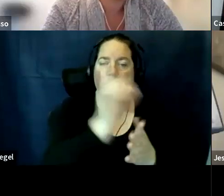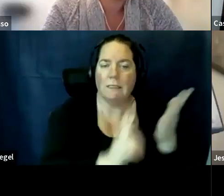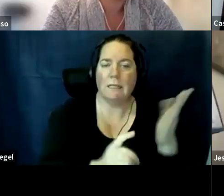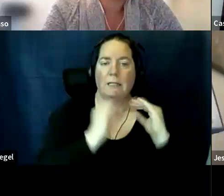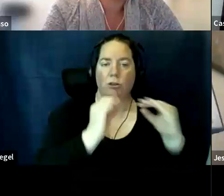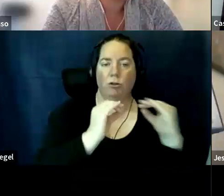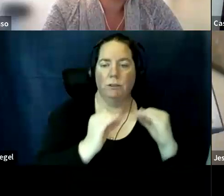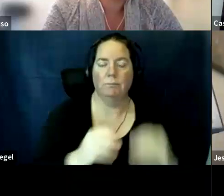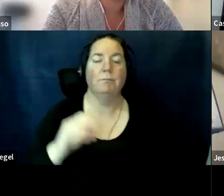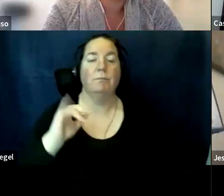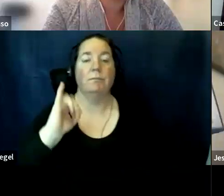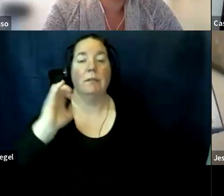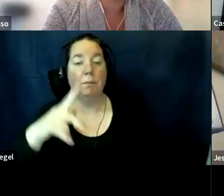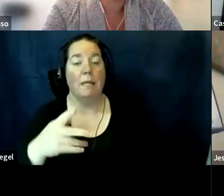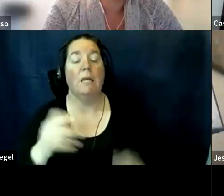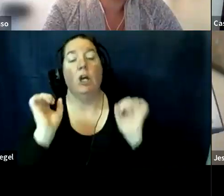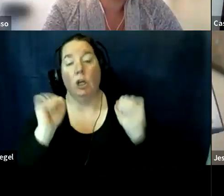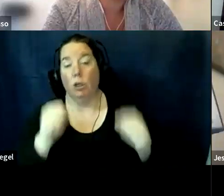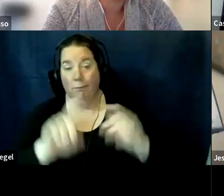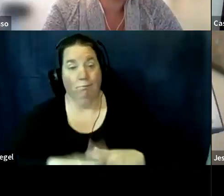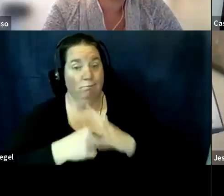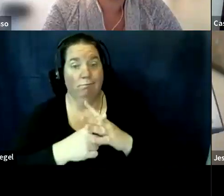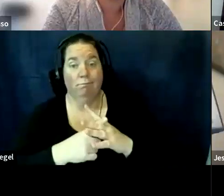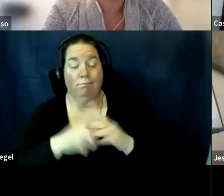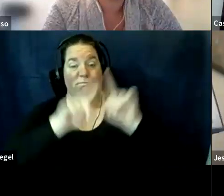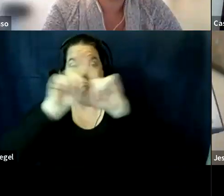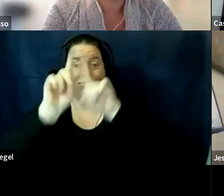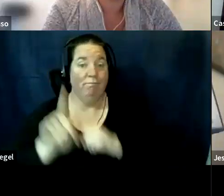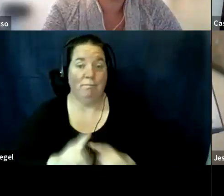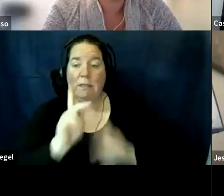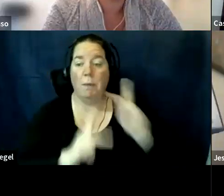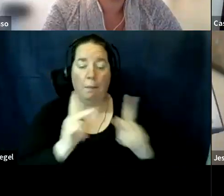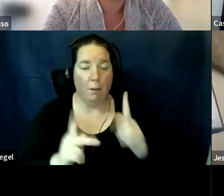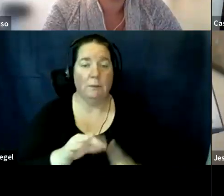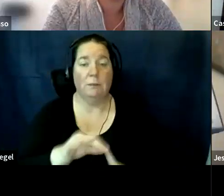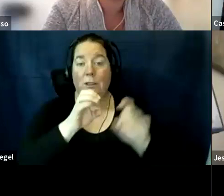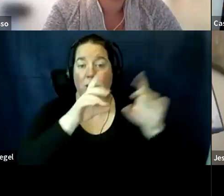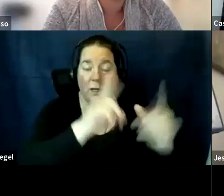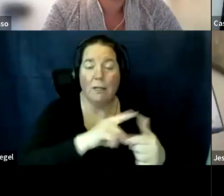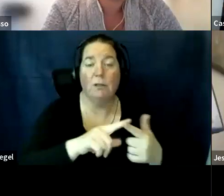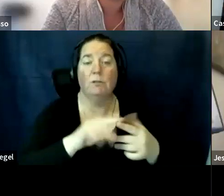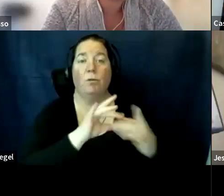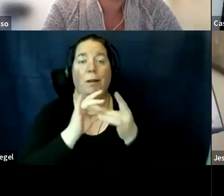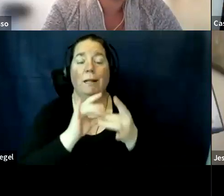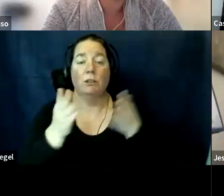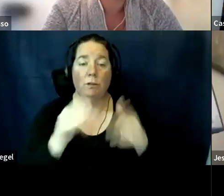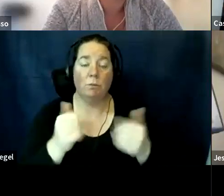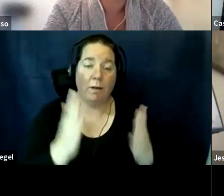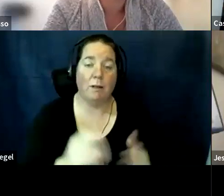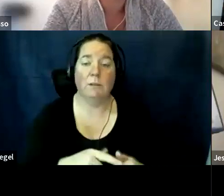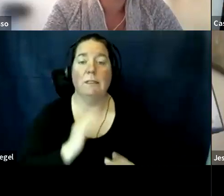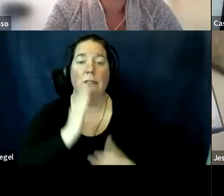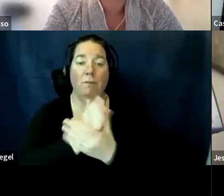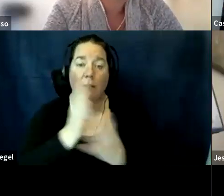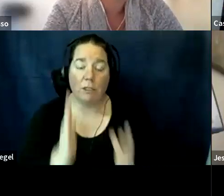an IEP might be implemented by many different people throughout the school setting, special educators, related service providers, interventionists,